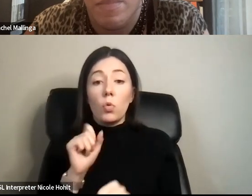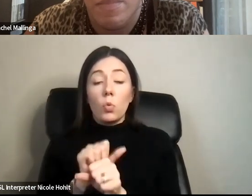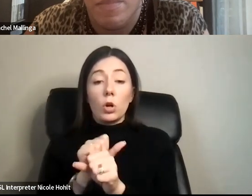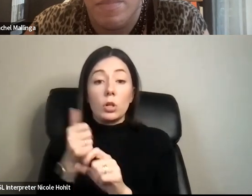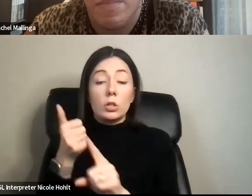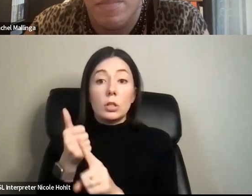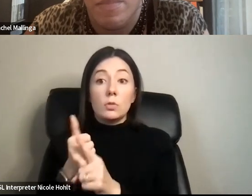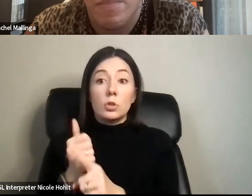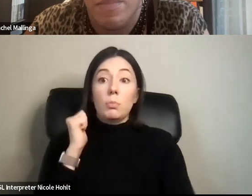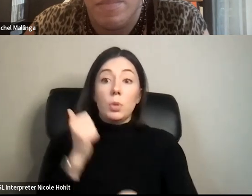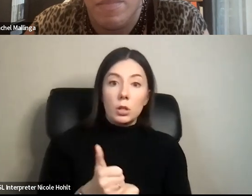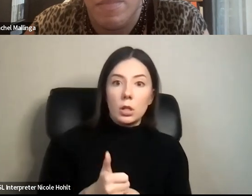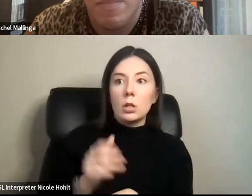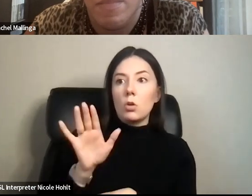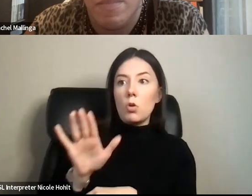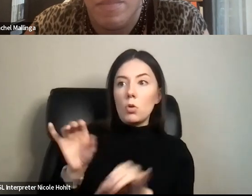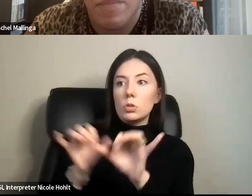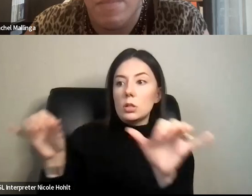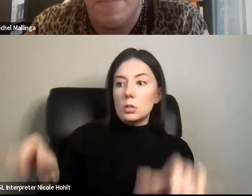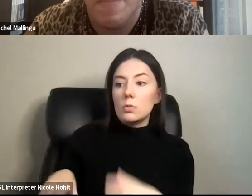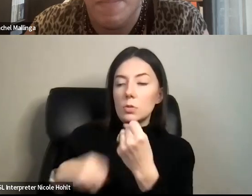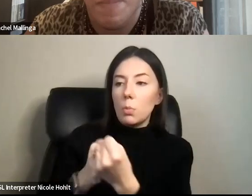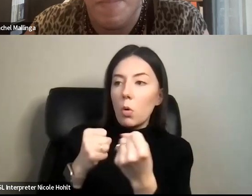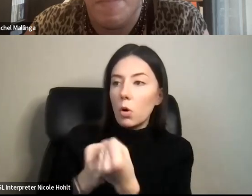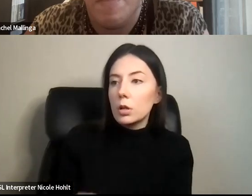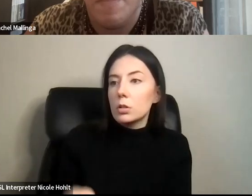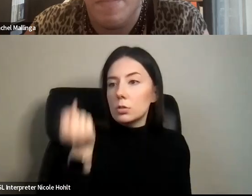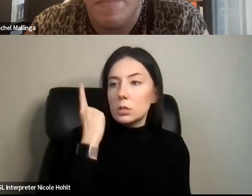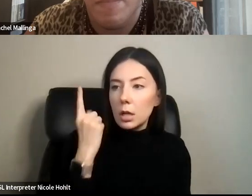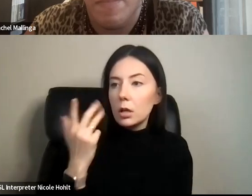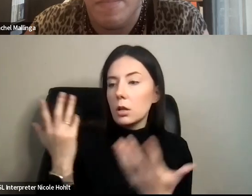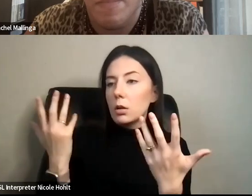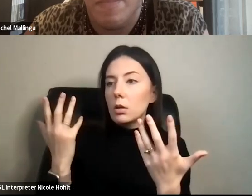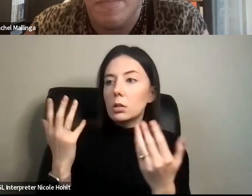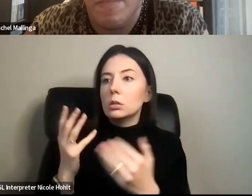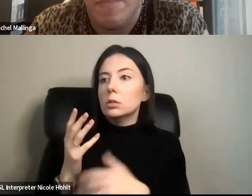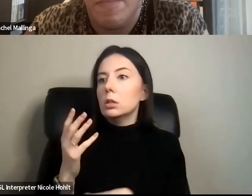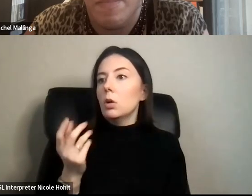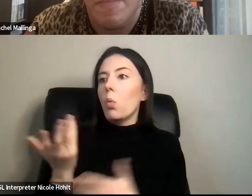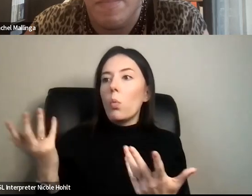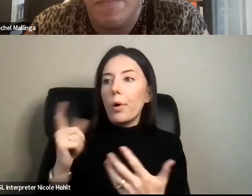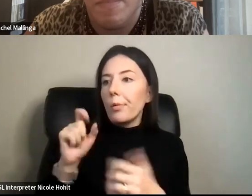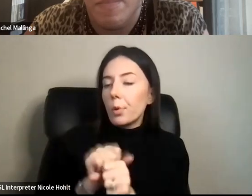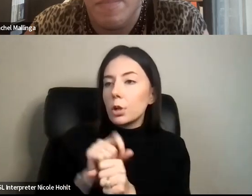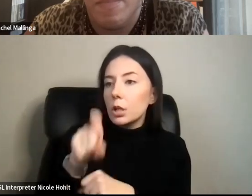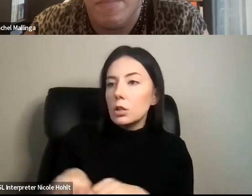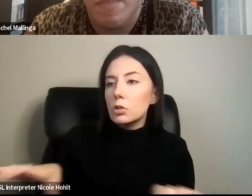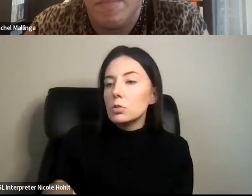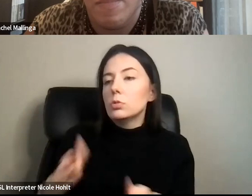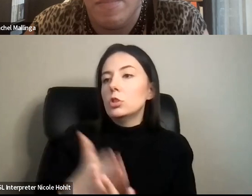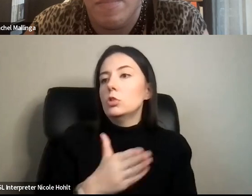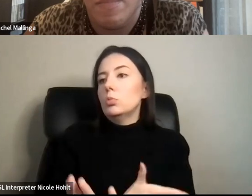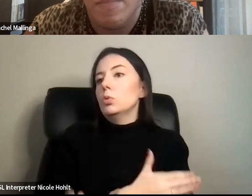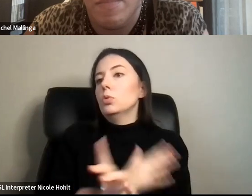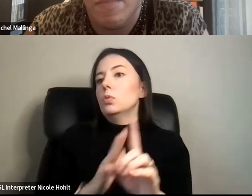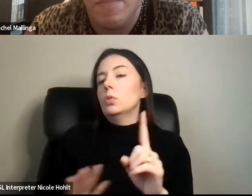of solidarity and support and understanding of what's ahead of them and connecting with organizations like ours around,